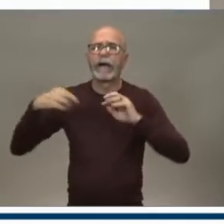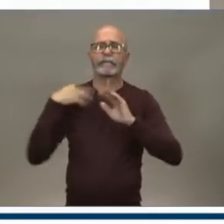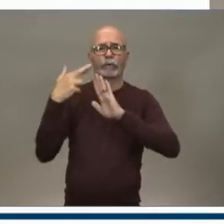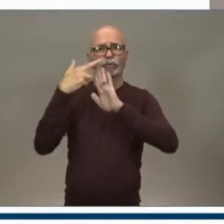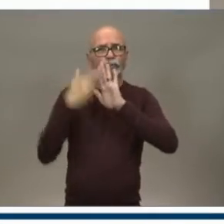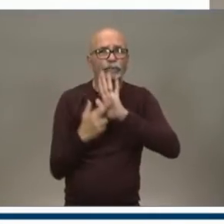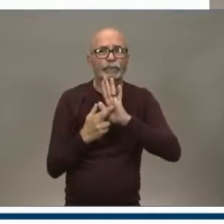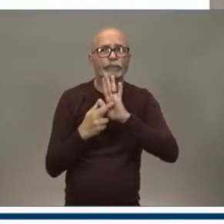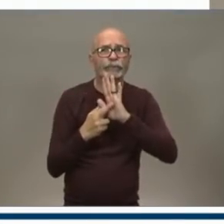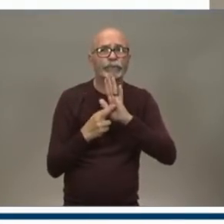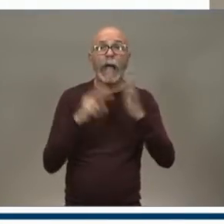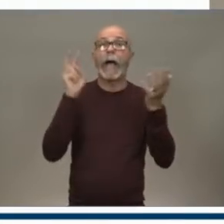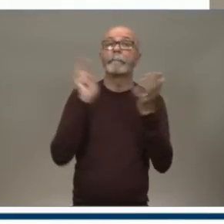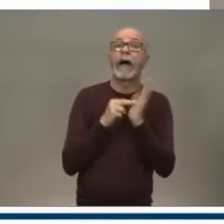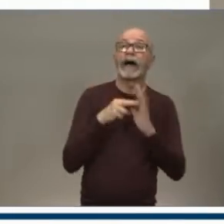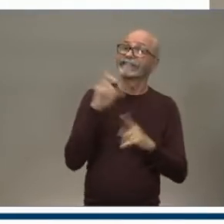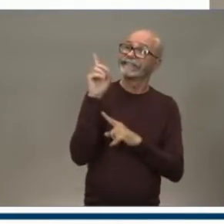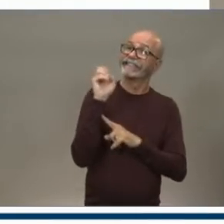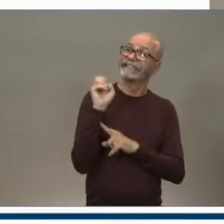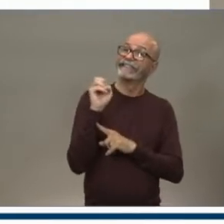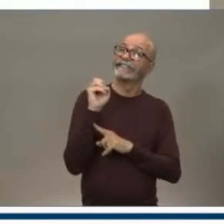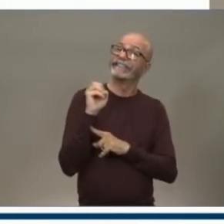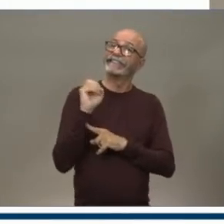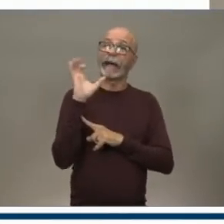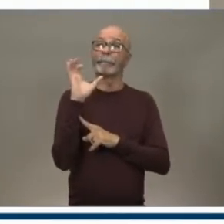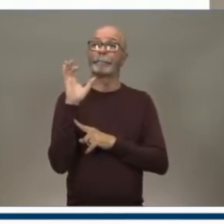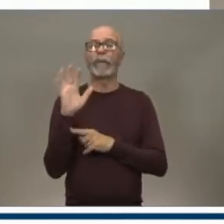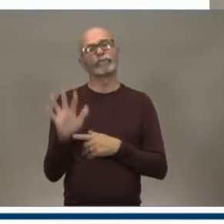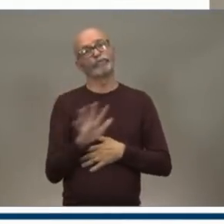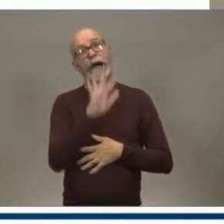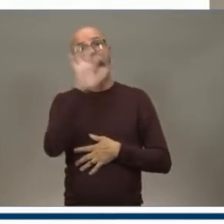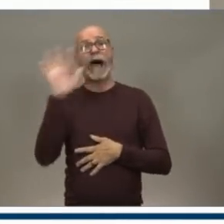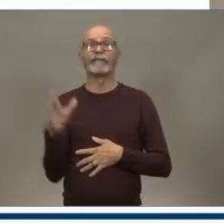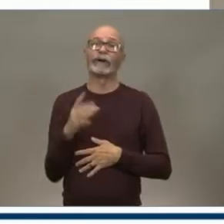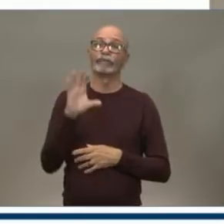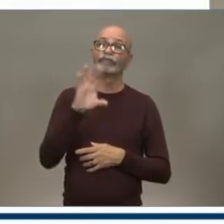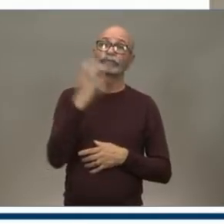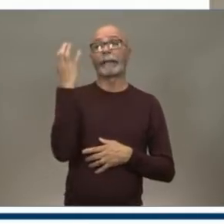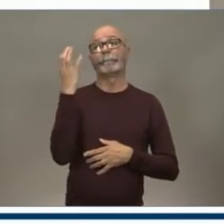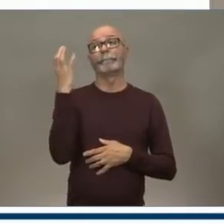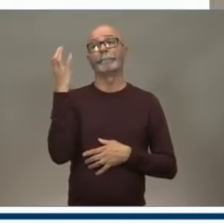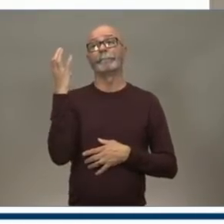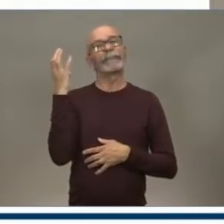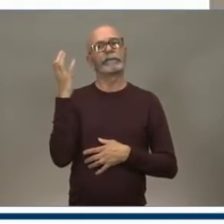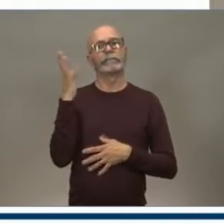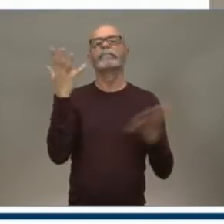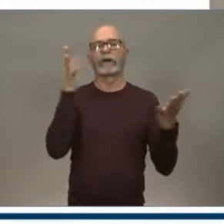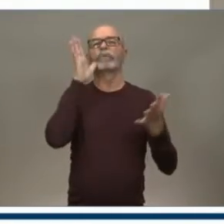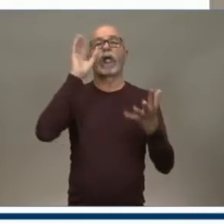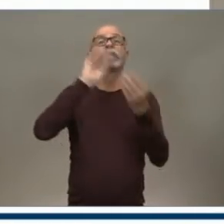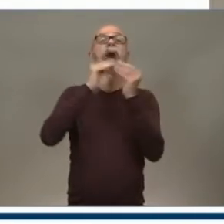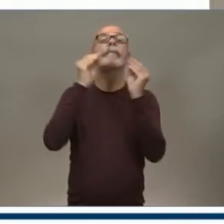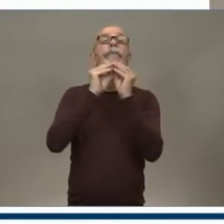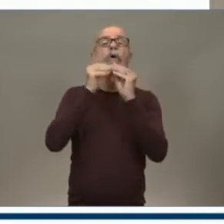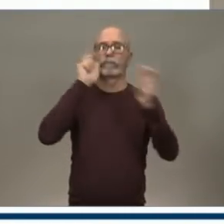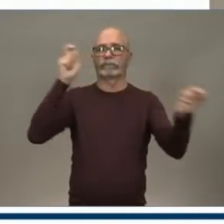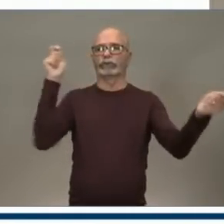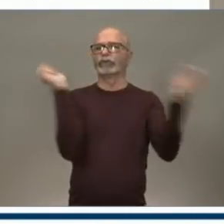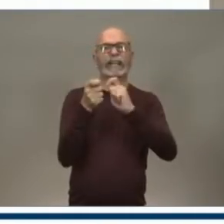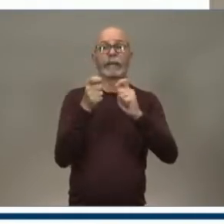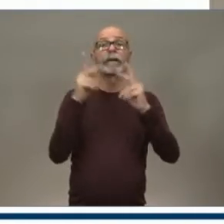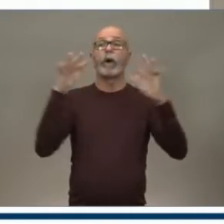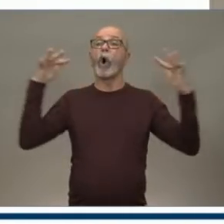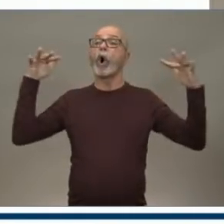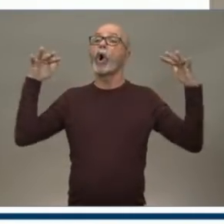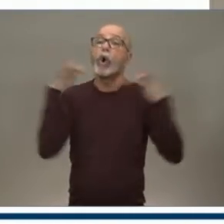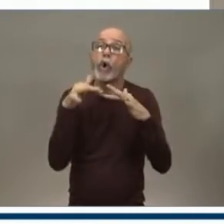third week in December that that the gathering numbers won't be changed in some way. That's, that's